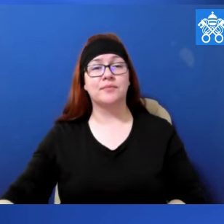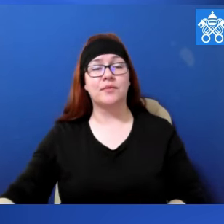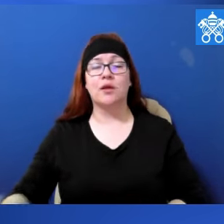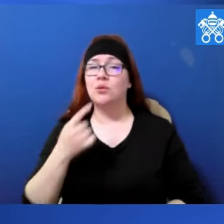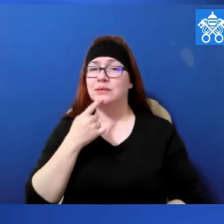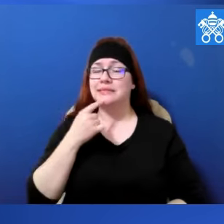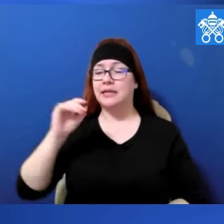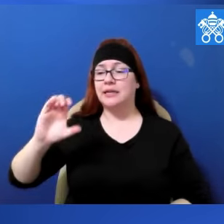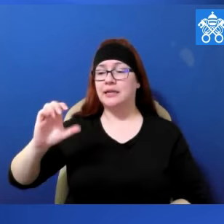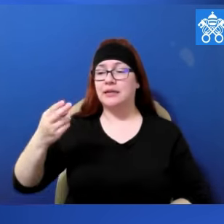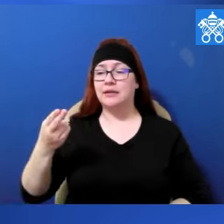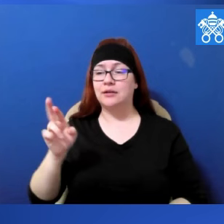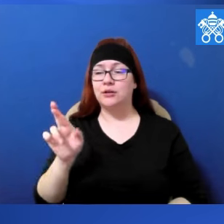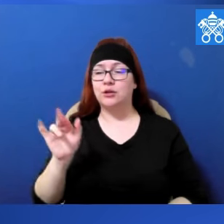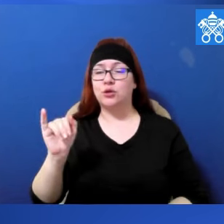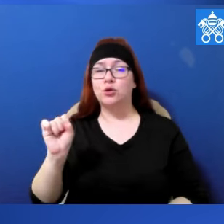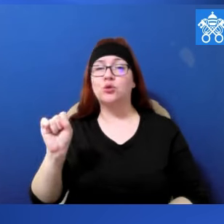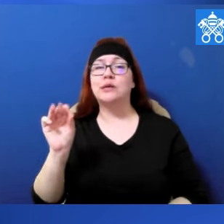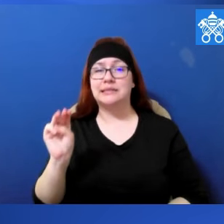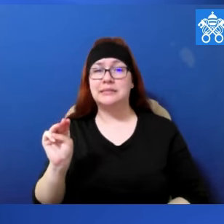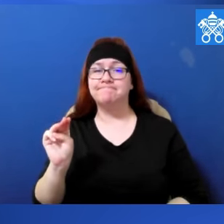Chrism is God's sacrament.